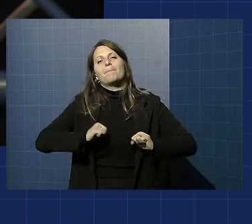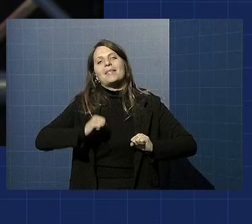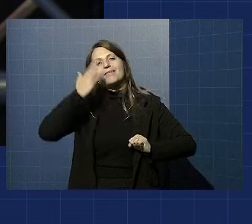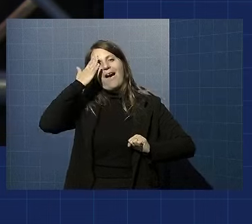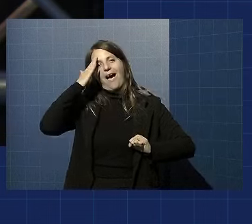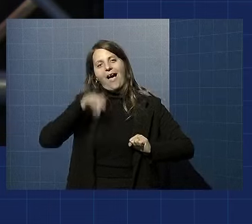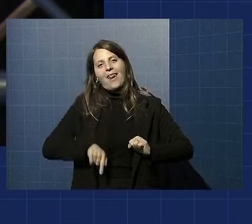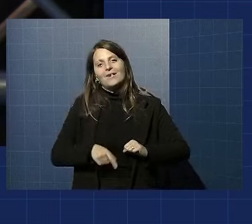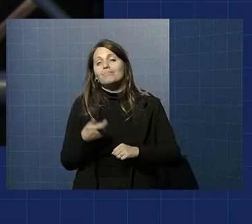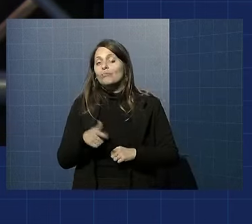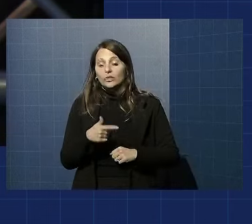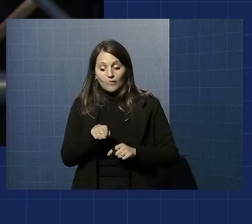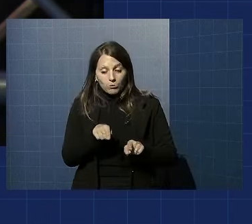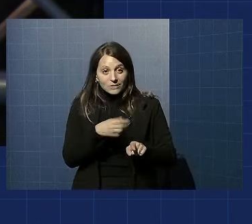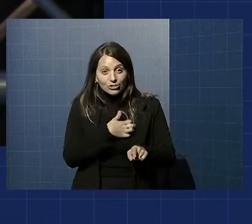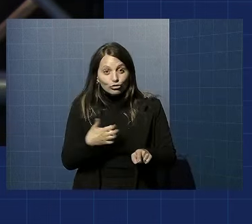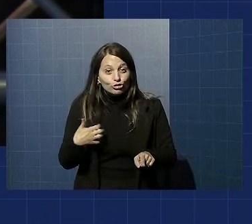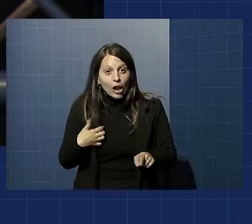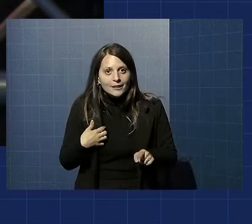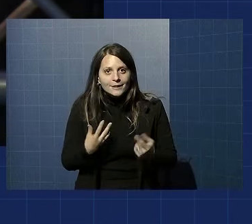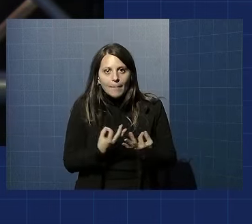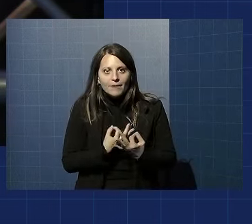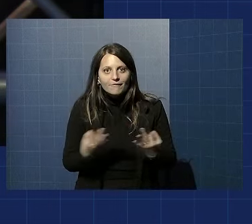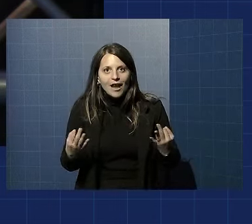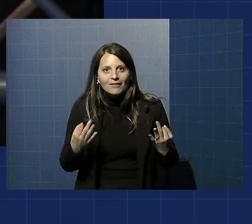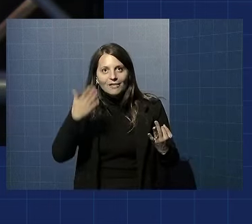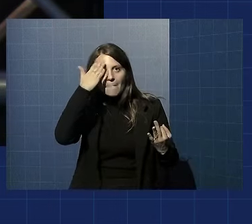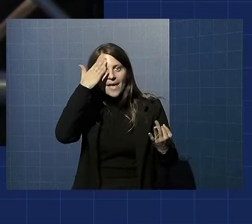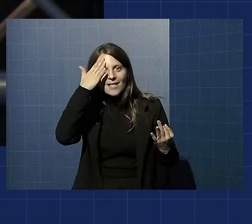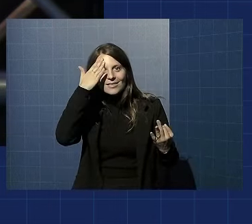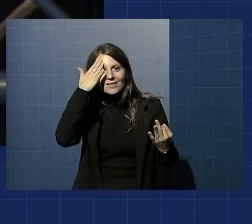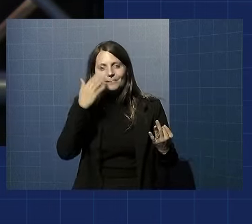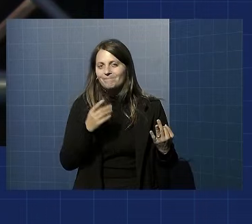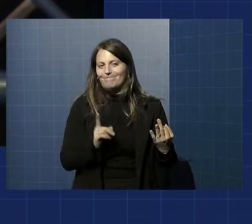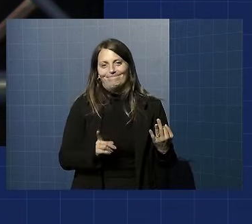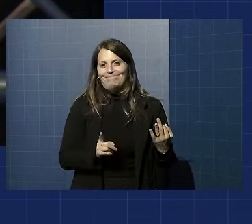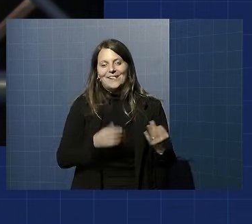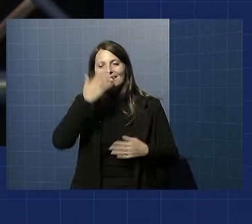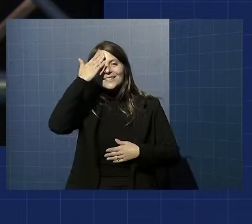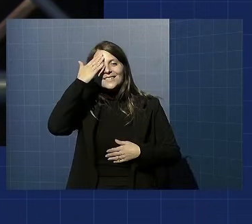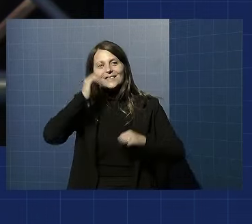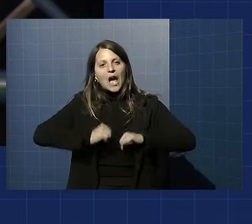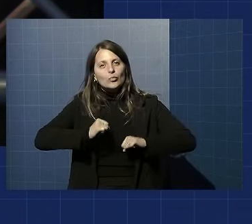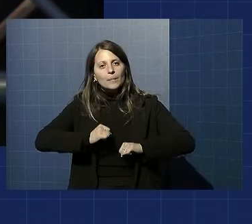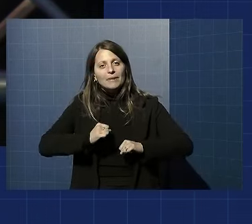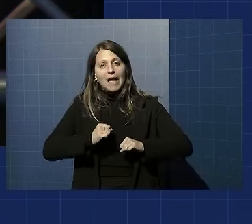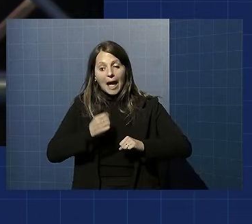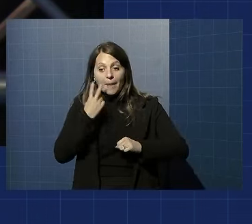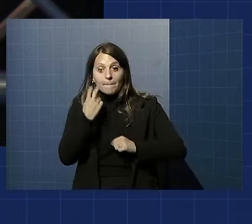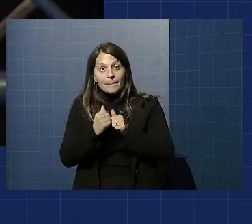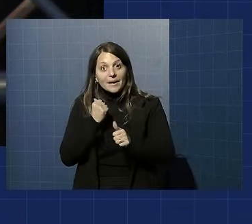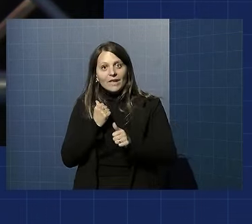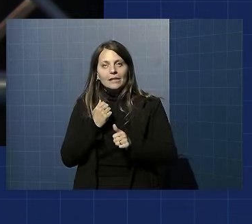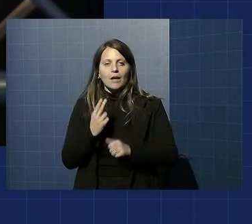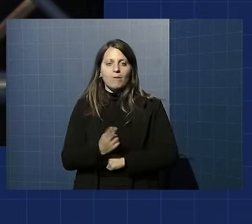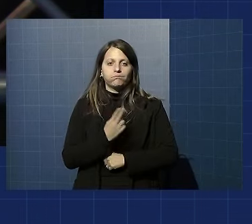really difficult to quantify. It's really difficult to predict how humans will react in certain situations.